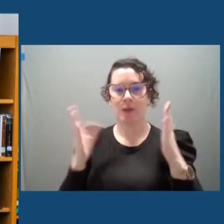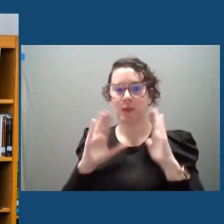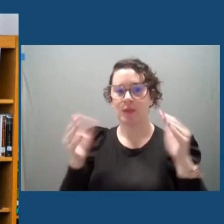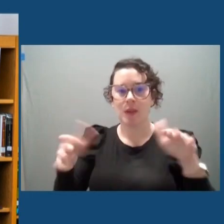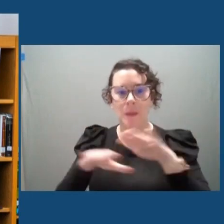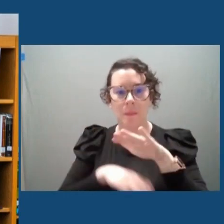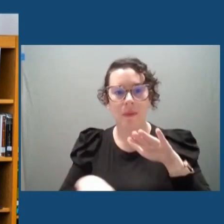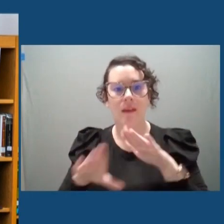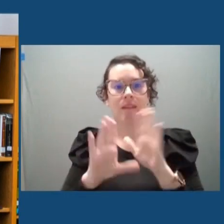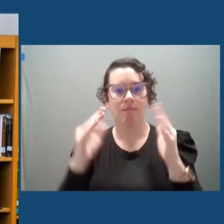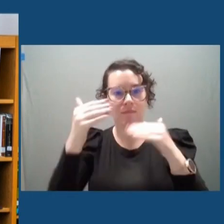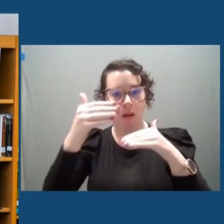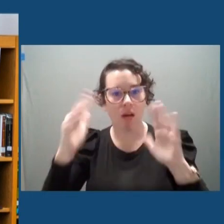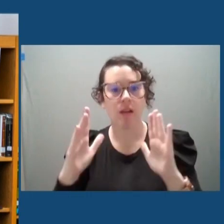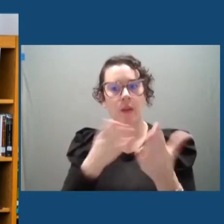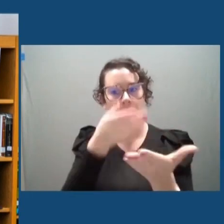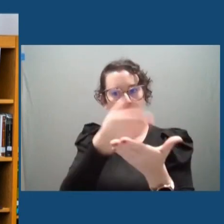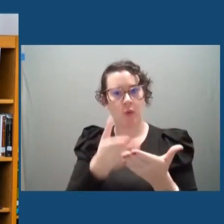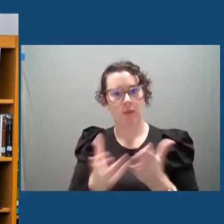and proven techniques that work.